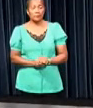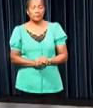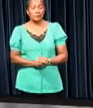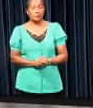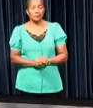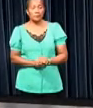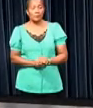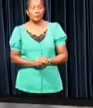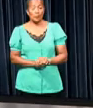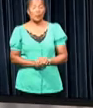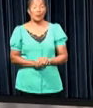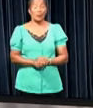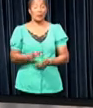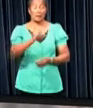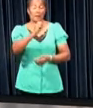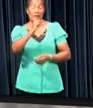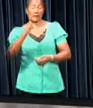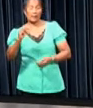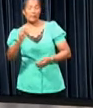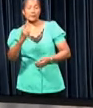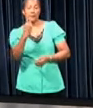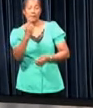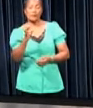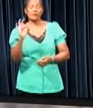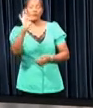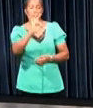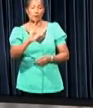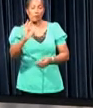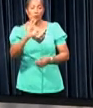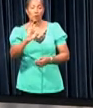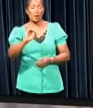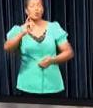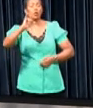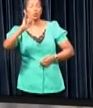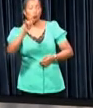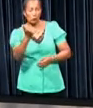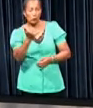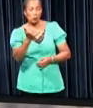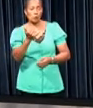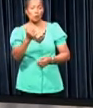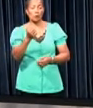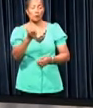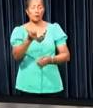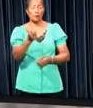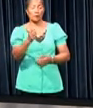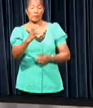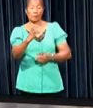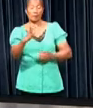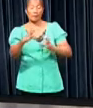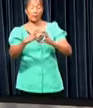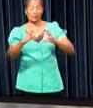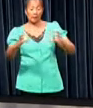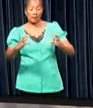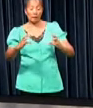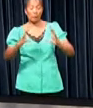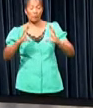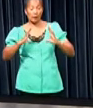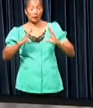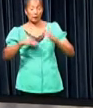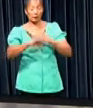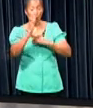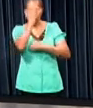Glenn Gersi is of February 1st the new governor of the Central Bank of Suriname. He